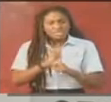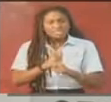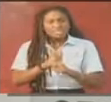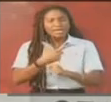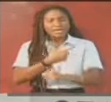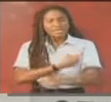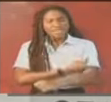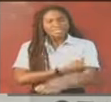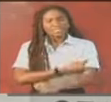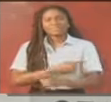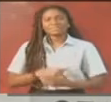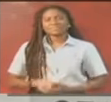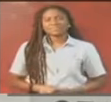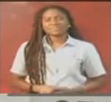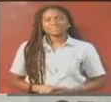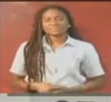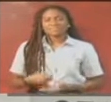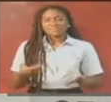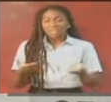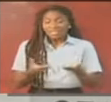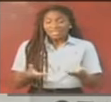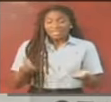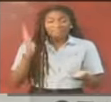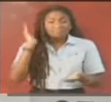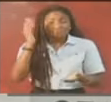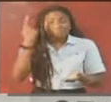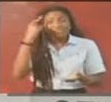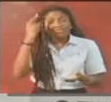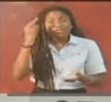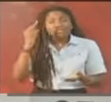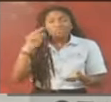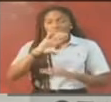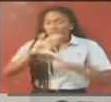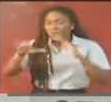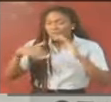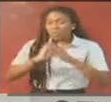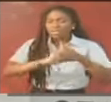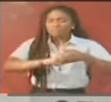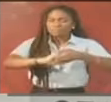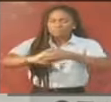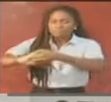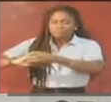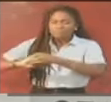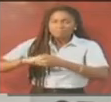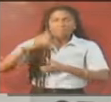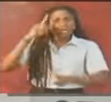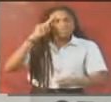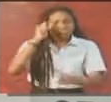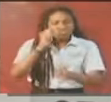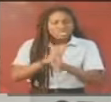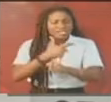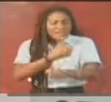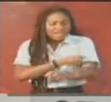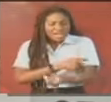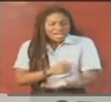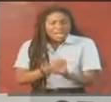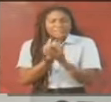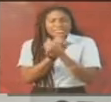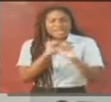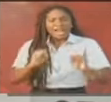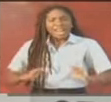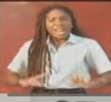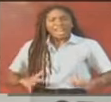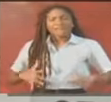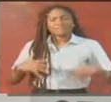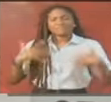year's campaigns aim to build solidarity and trust in vaccination as a public good that saves lives and protects